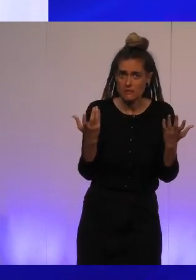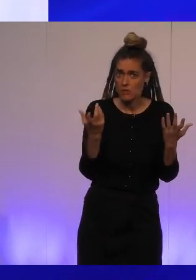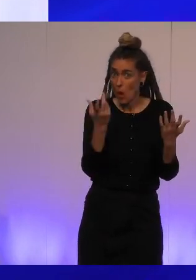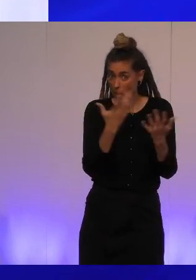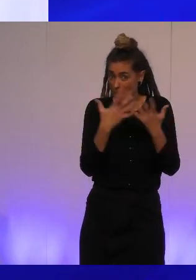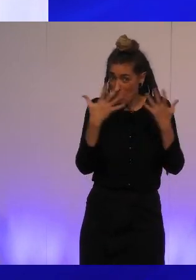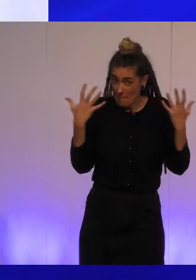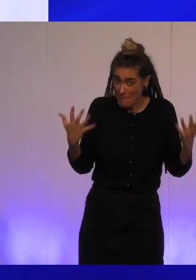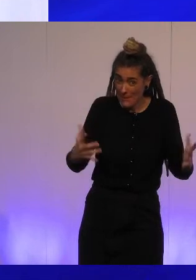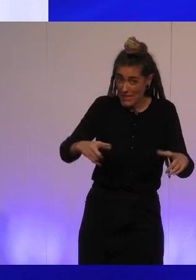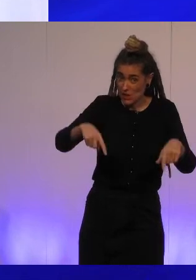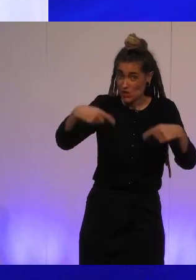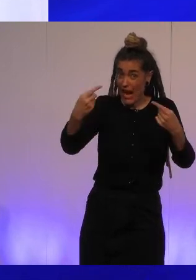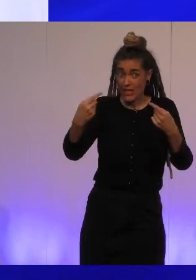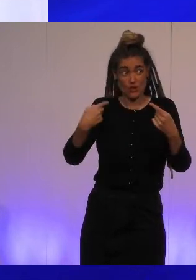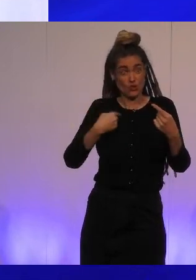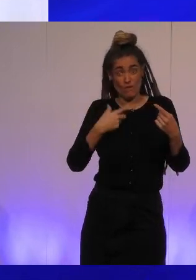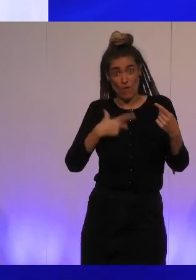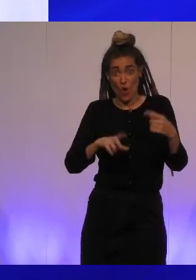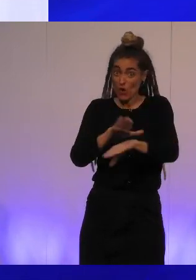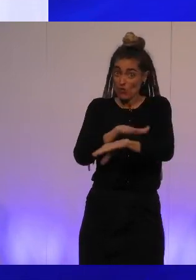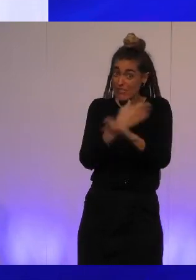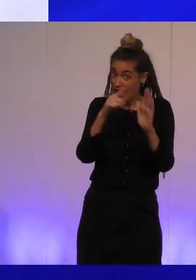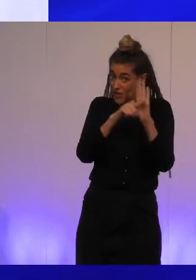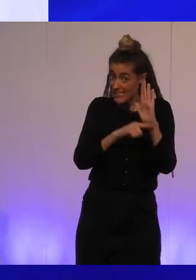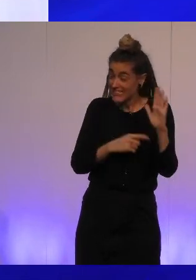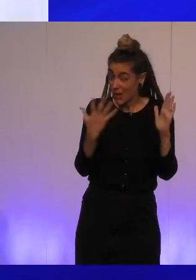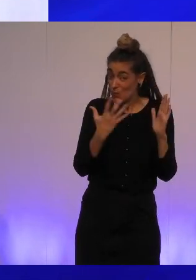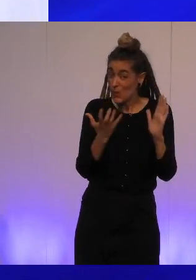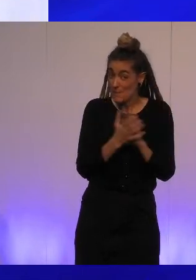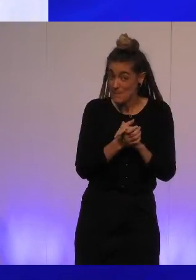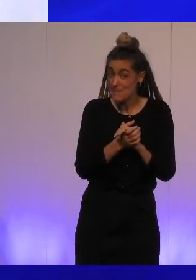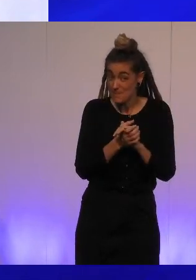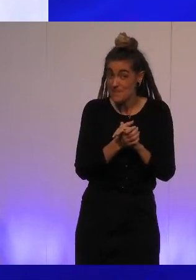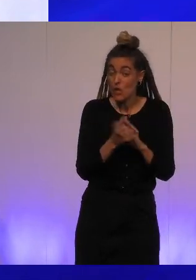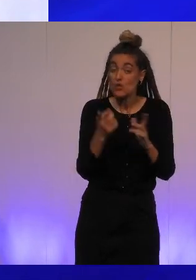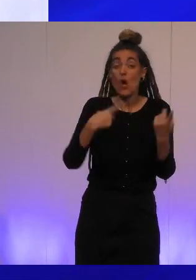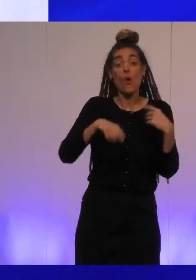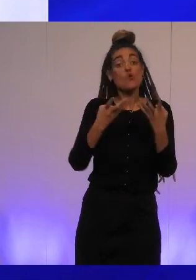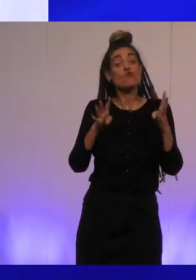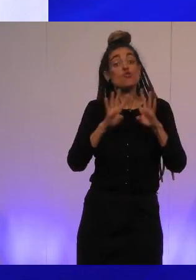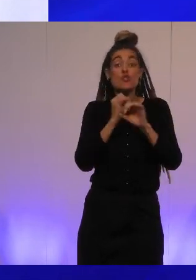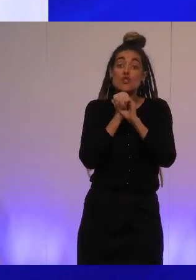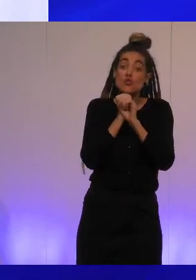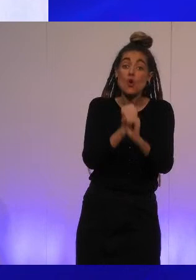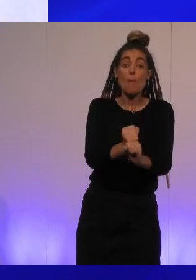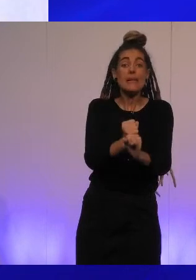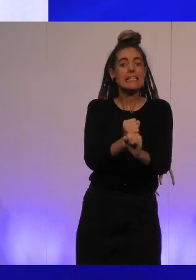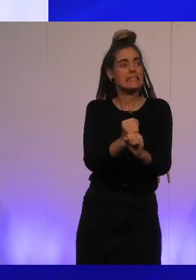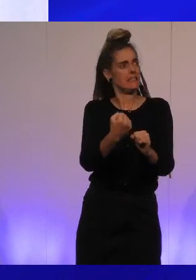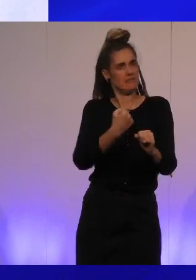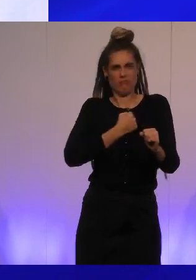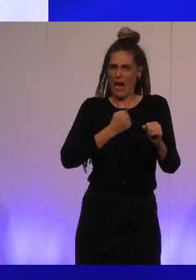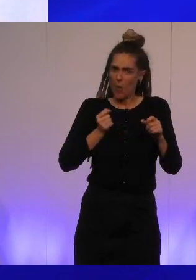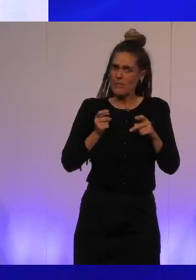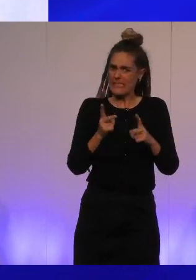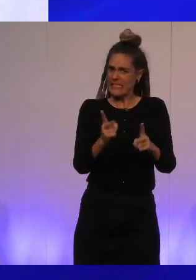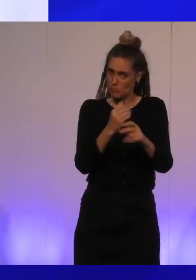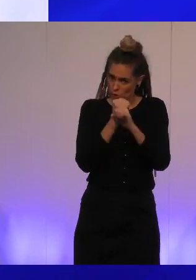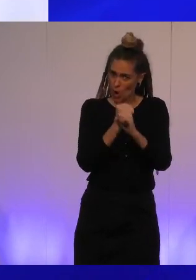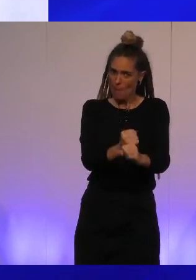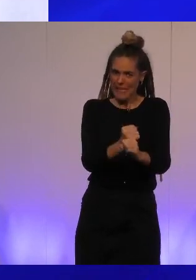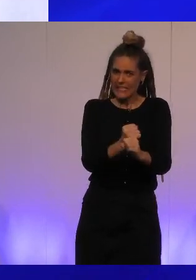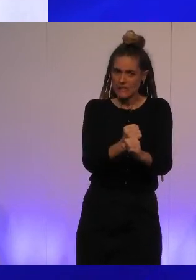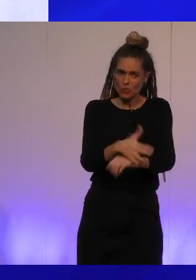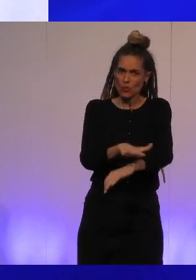of our wider green agenda? So commitment as a trust and as a system, I think, importantly, to the